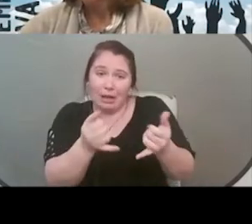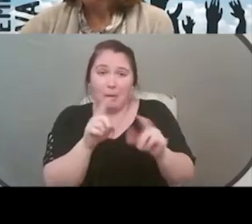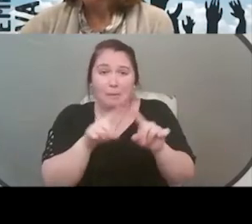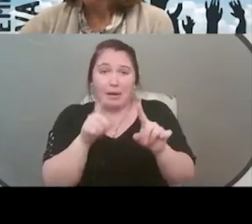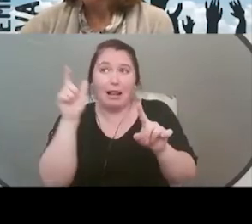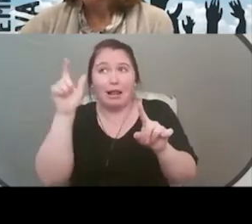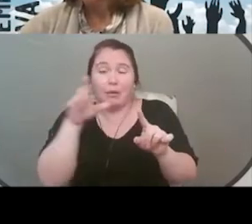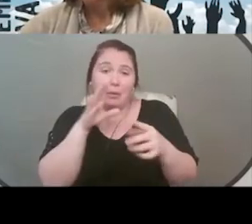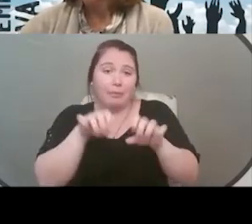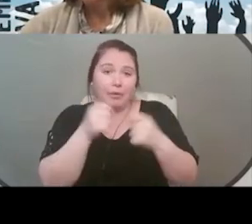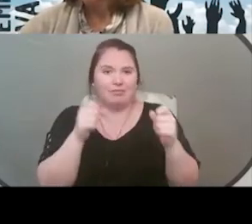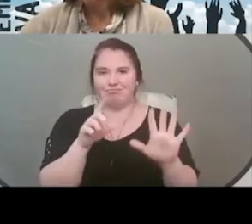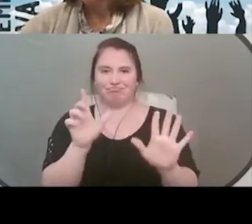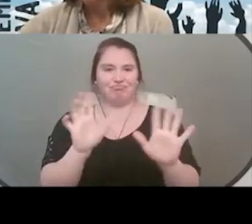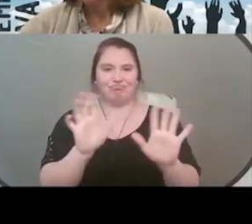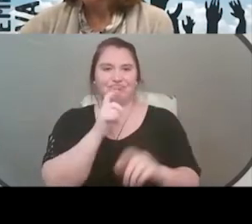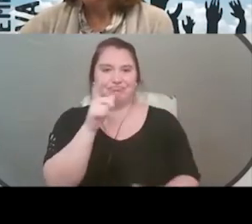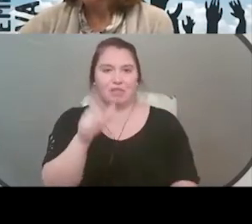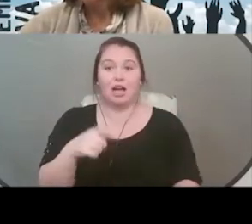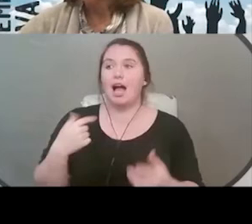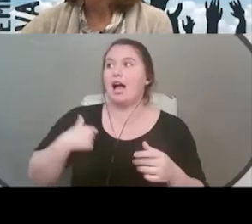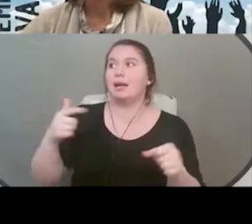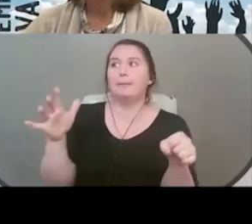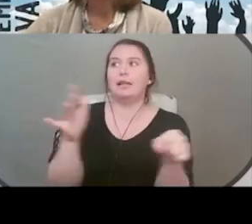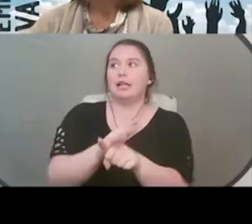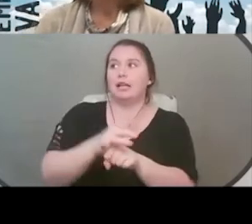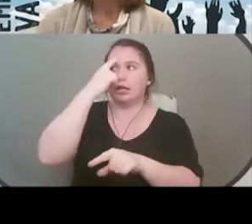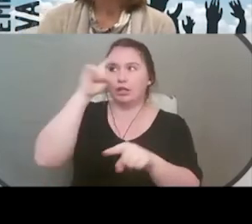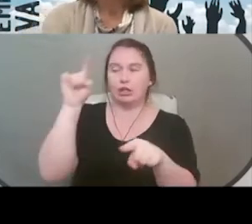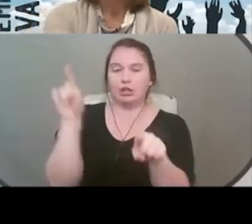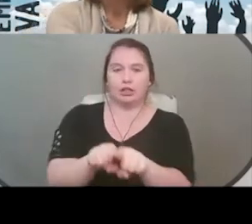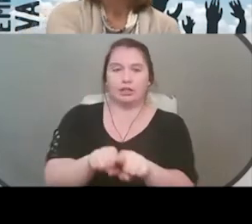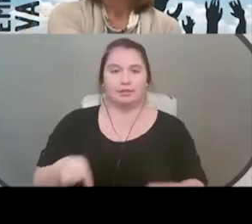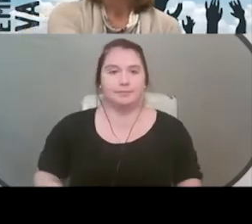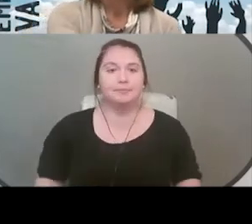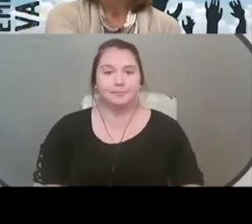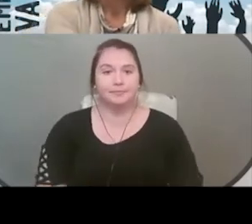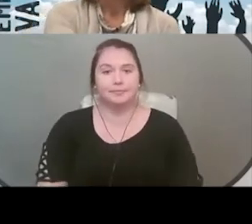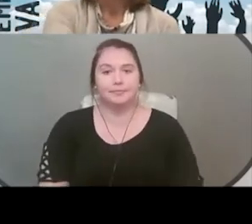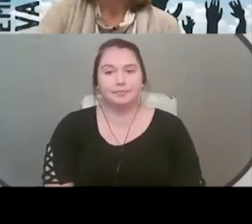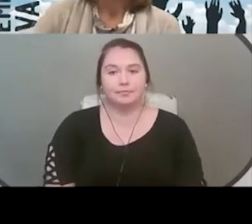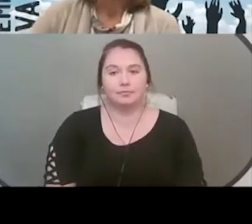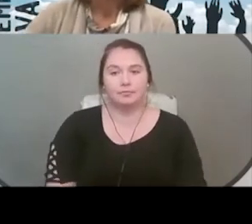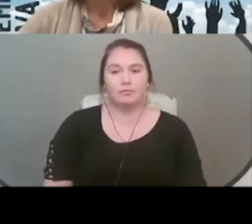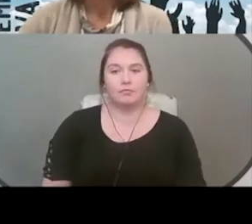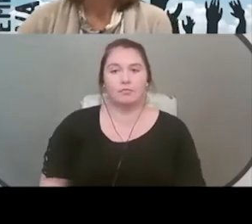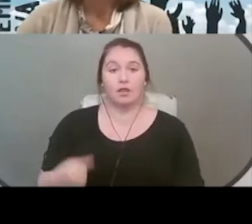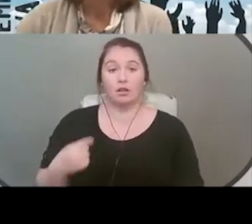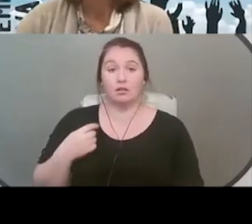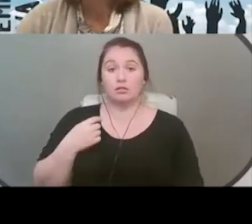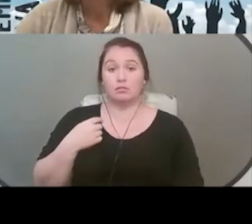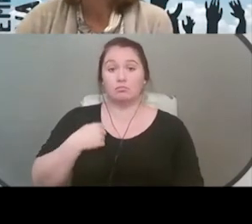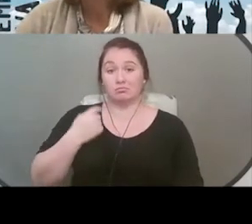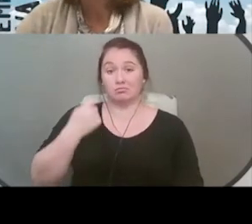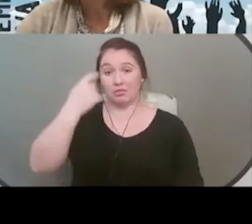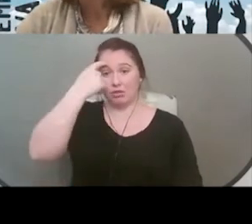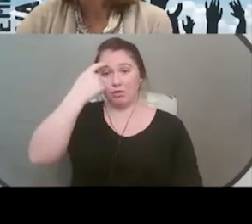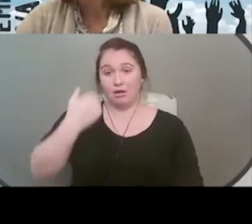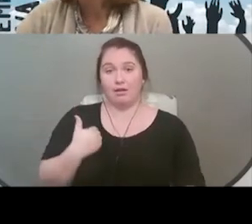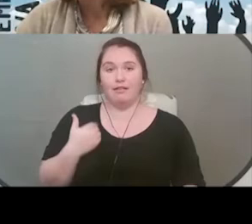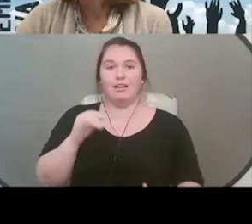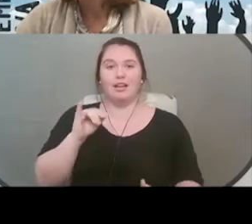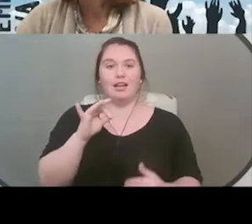coming. Completely agree. I definitely agree. One thought I had is, if we build this beautiful